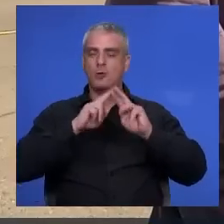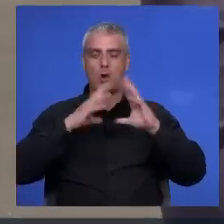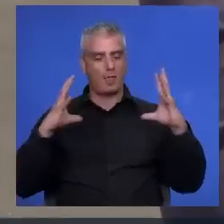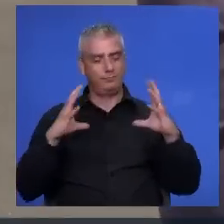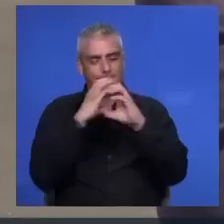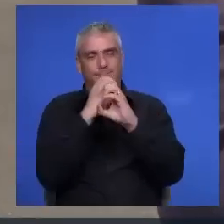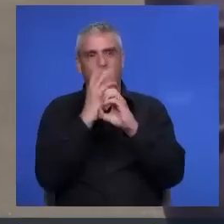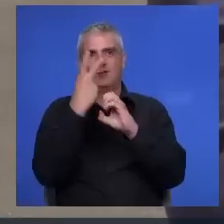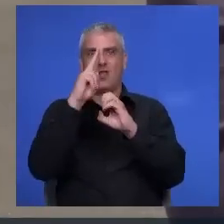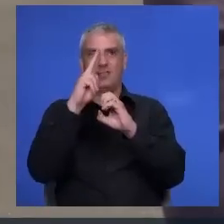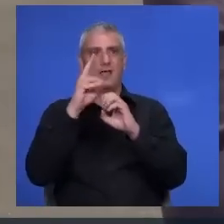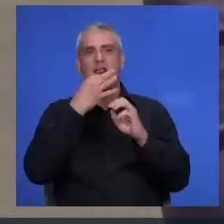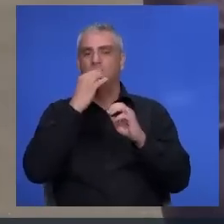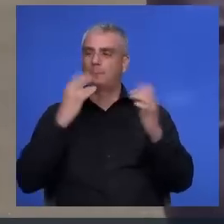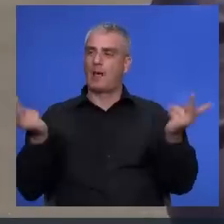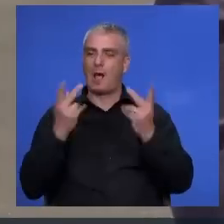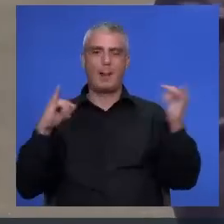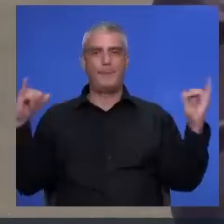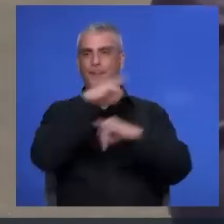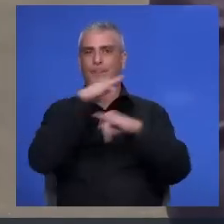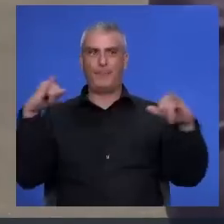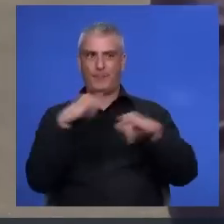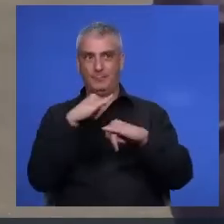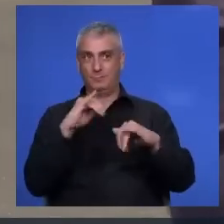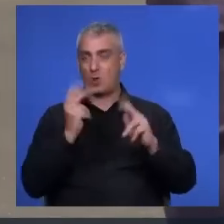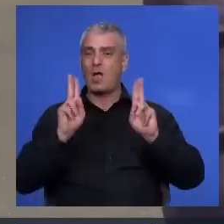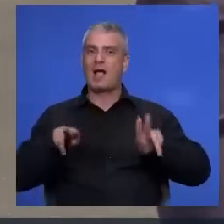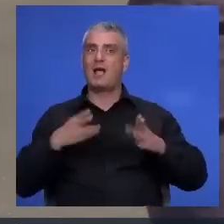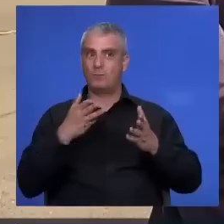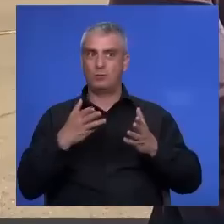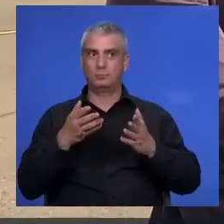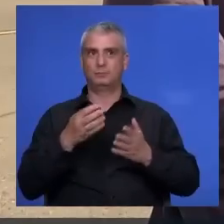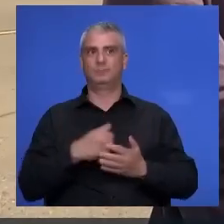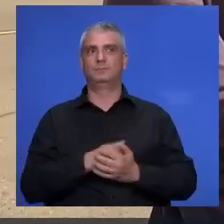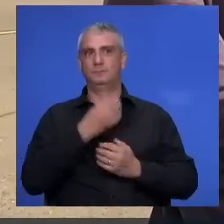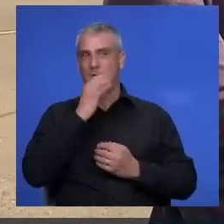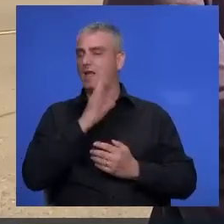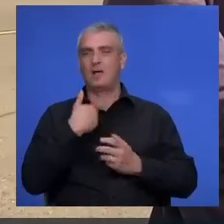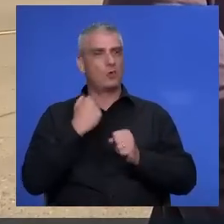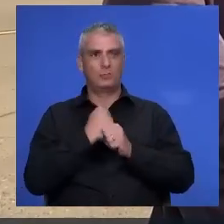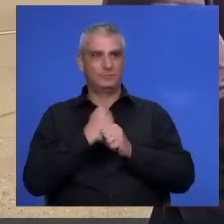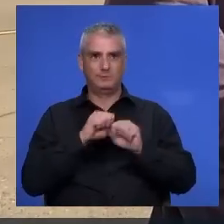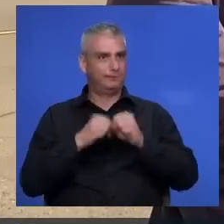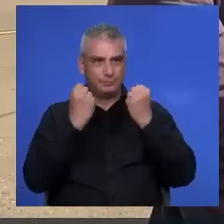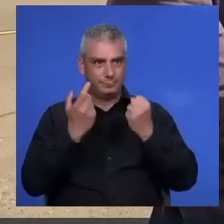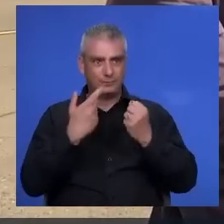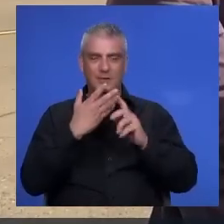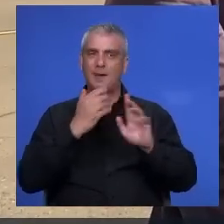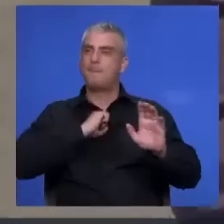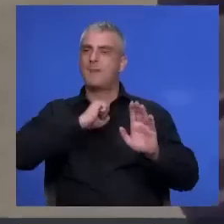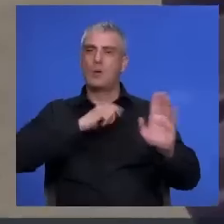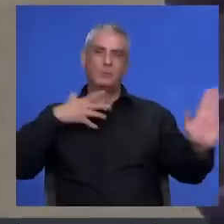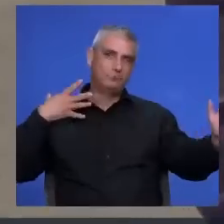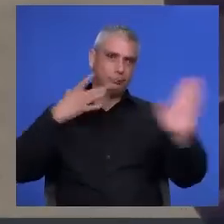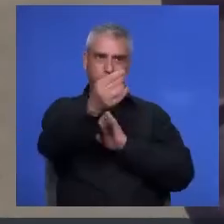the planet down? How do we actually make travel easier, more sustainable, more efficient and more effective. So you look at how Boom's doing it, we're doing it from a supersonic